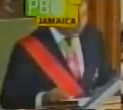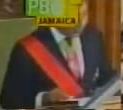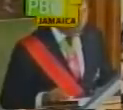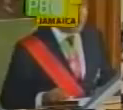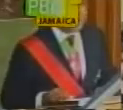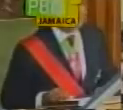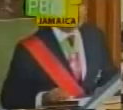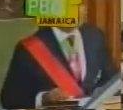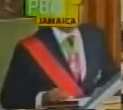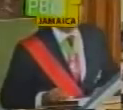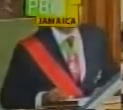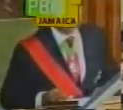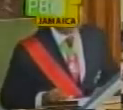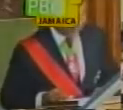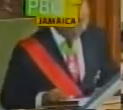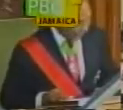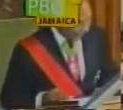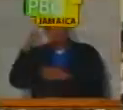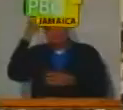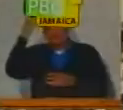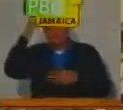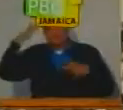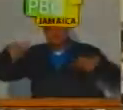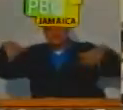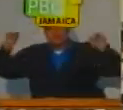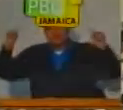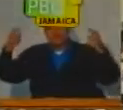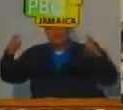with a newly elected Prime Minister.